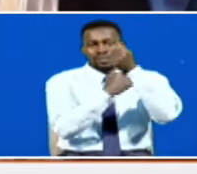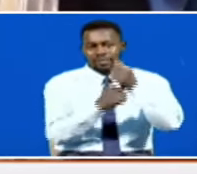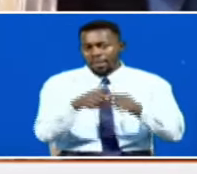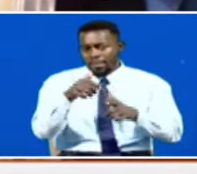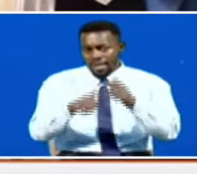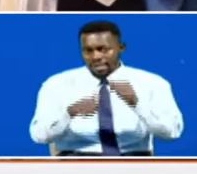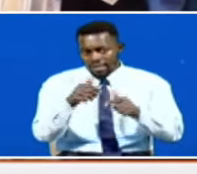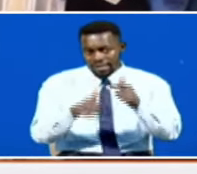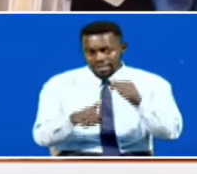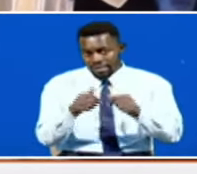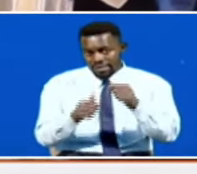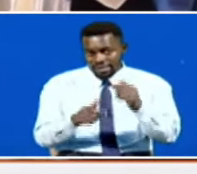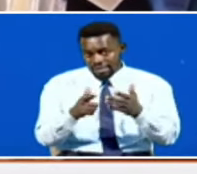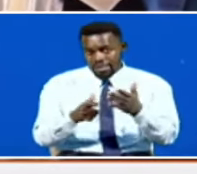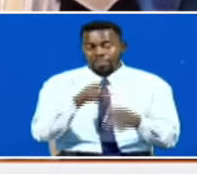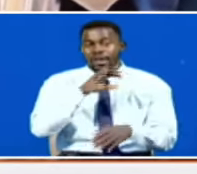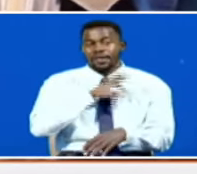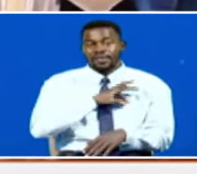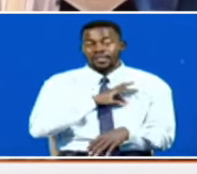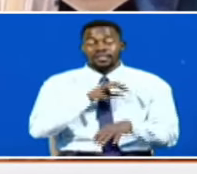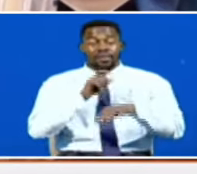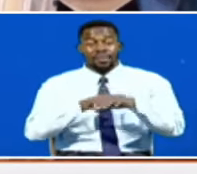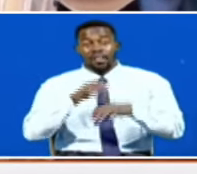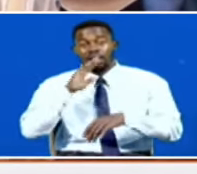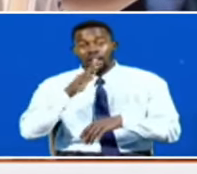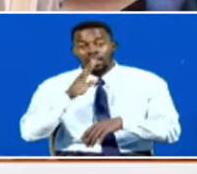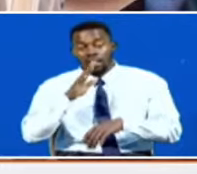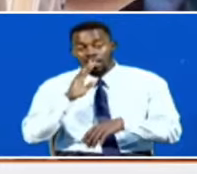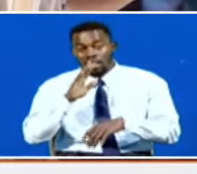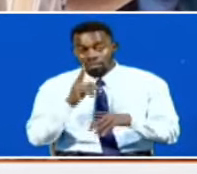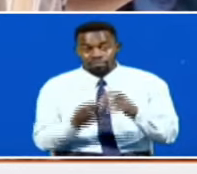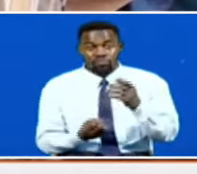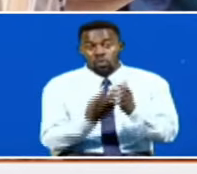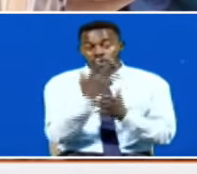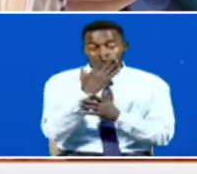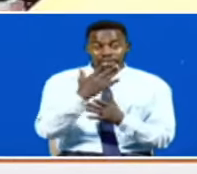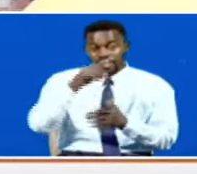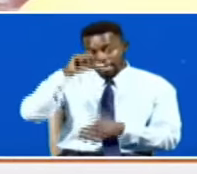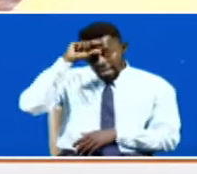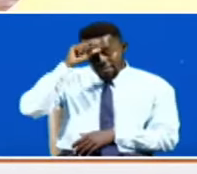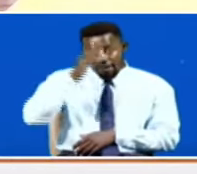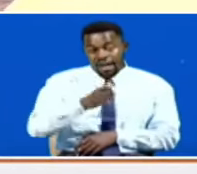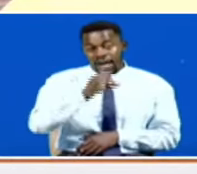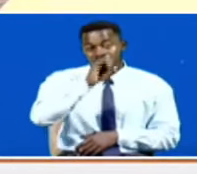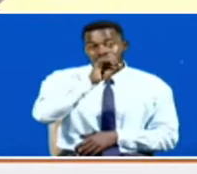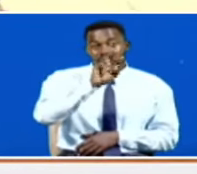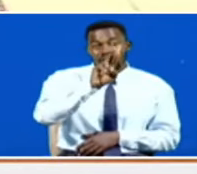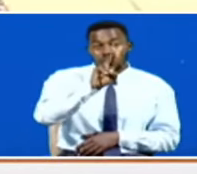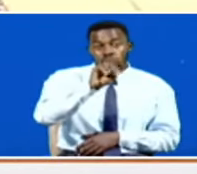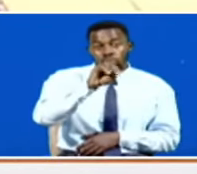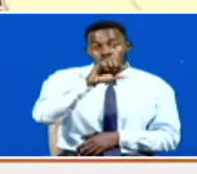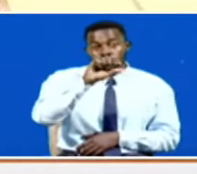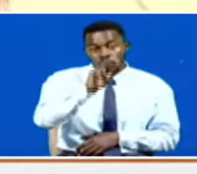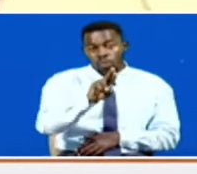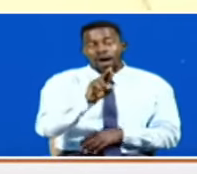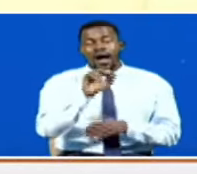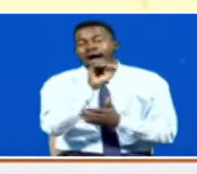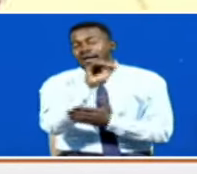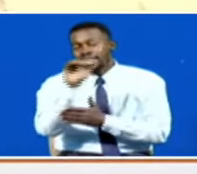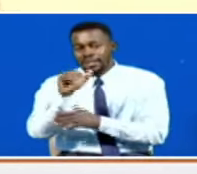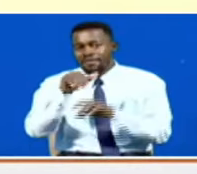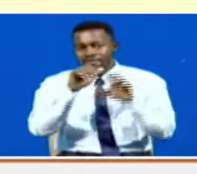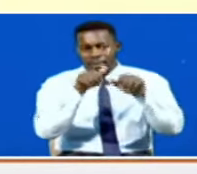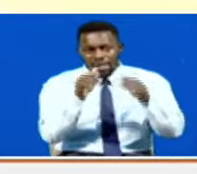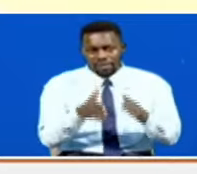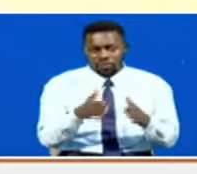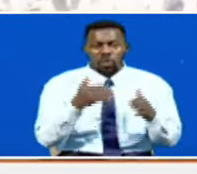output. Speaking during the launch, Nakuru Governor Irungu Kang'ata urged milk farmers to form cooperatives that will benefit